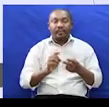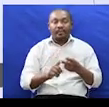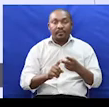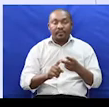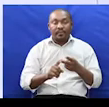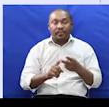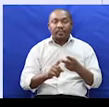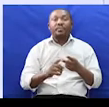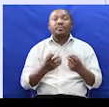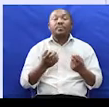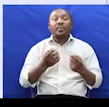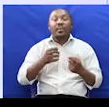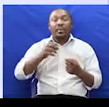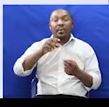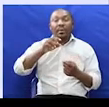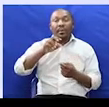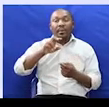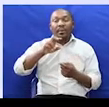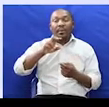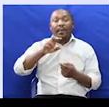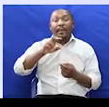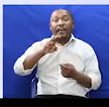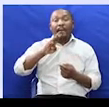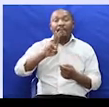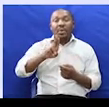We must have a burette.